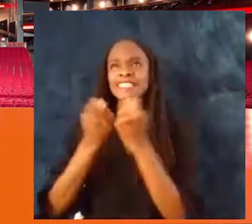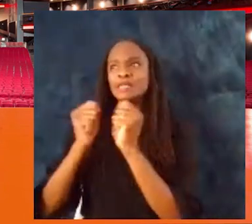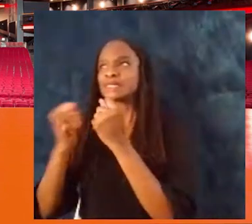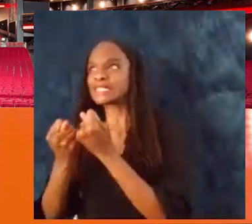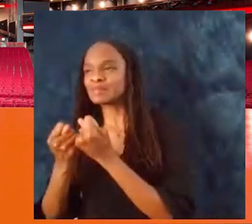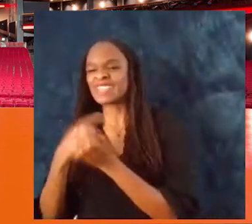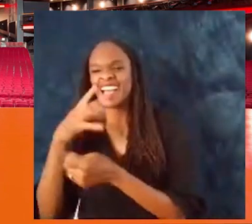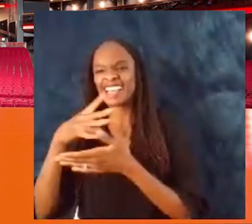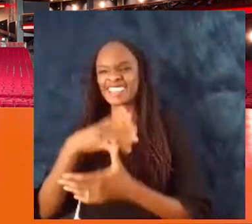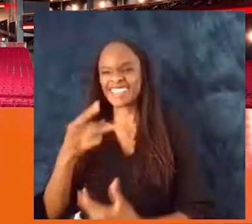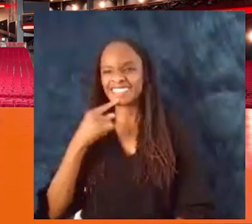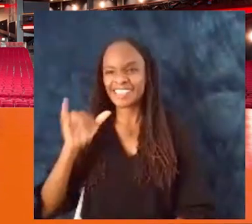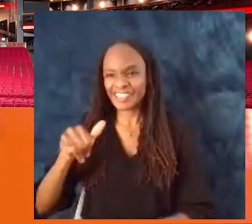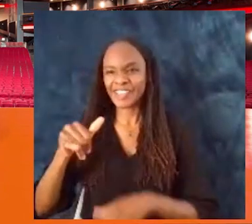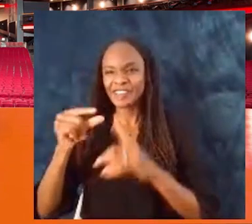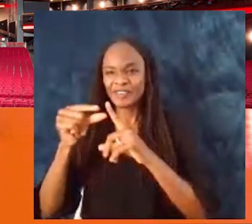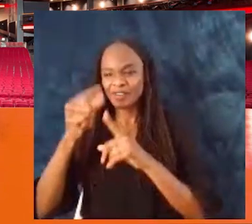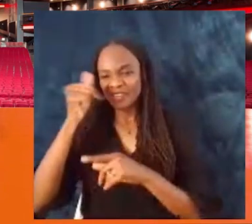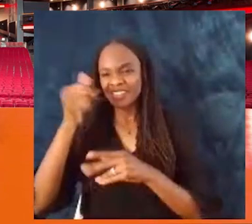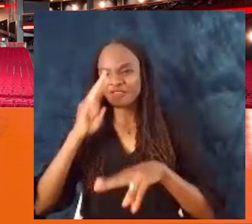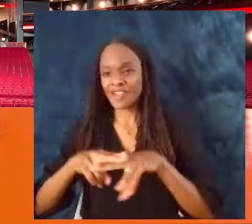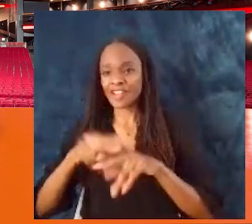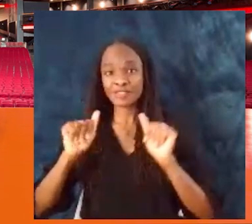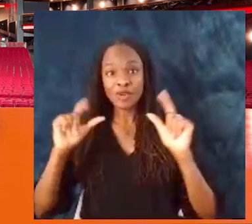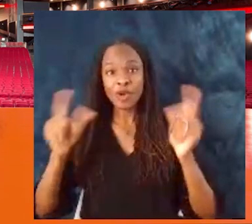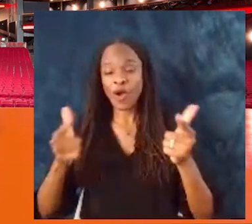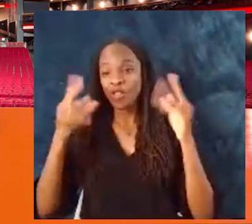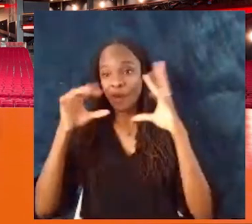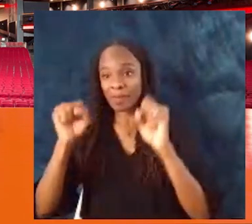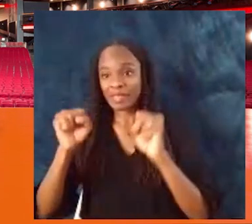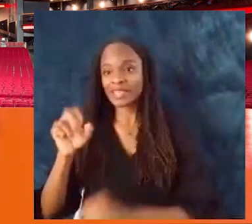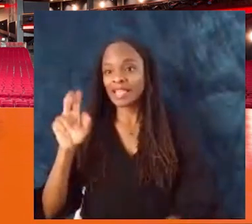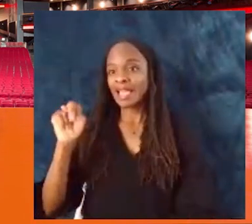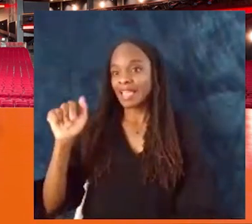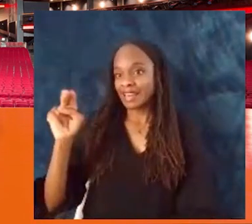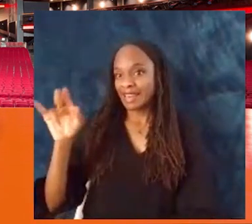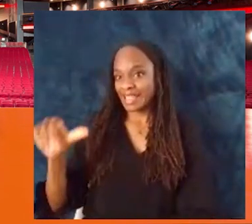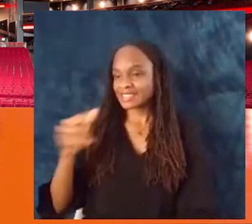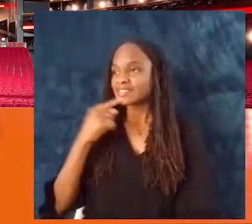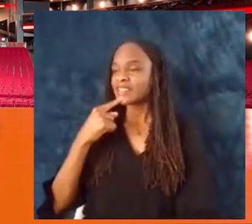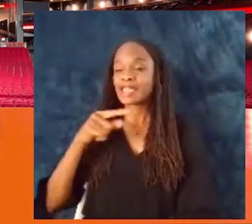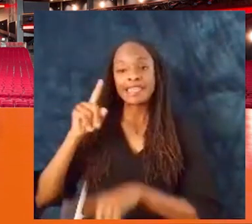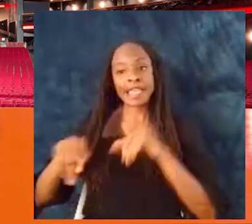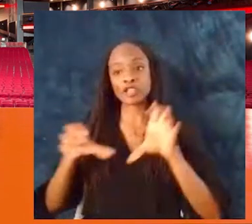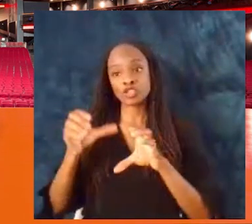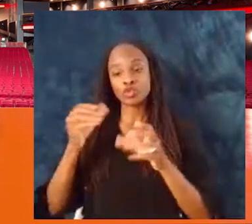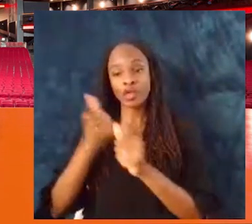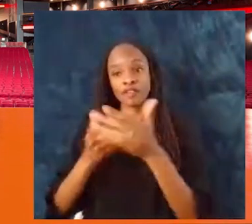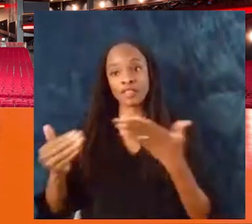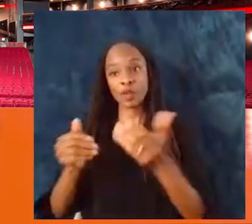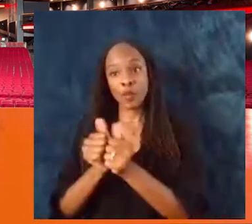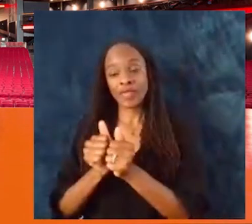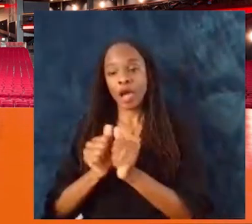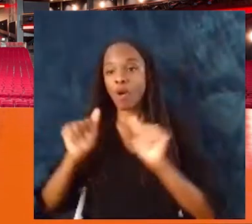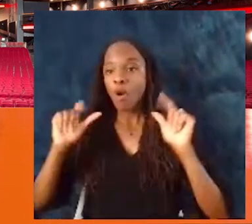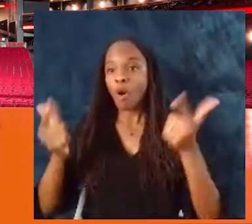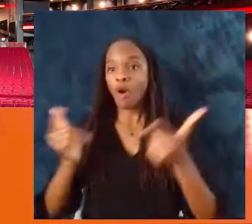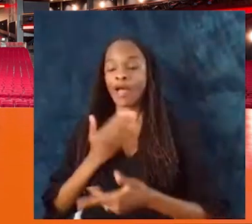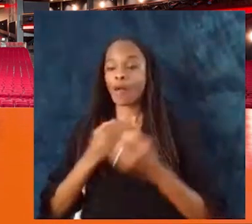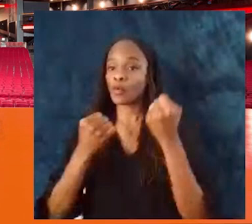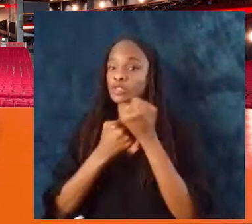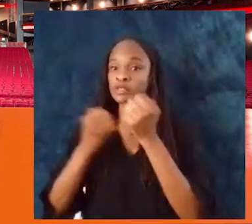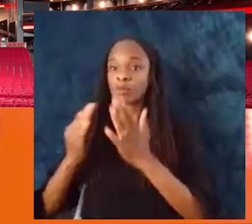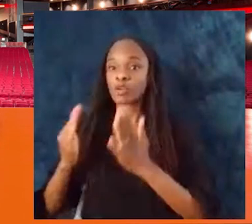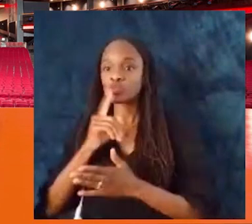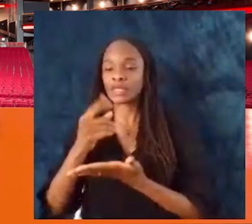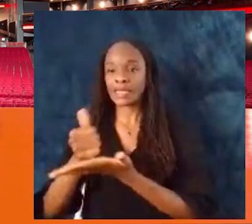have been amazing. And we really couldn't do what we do without all of our sponsors. They really are helping us change